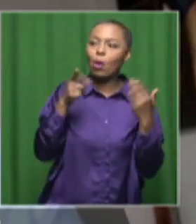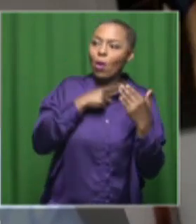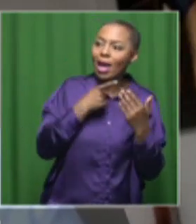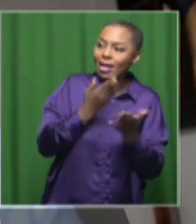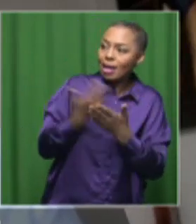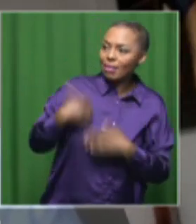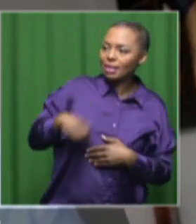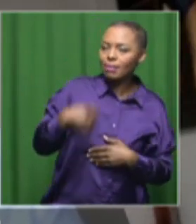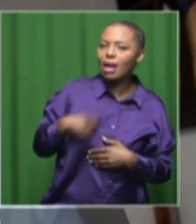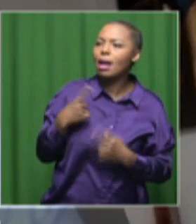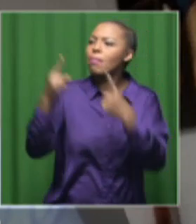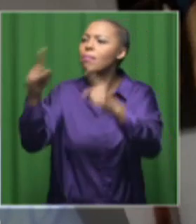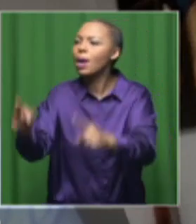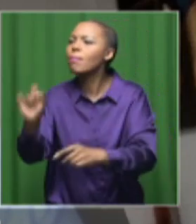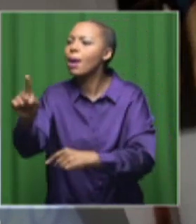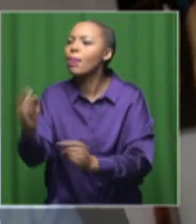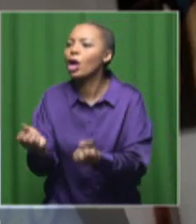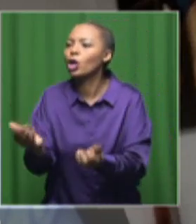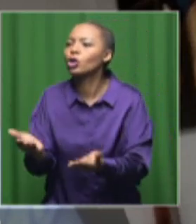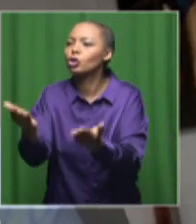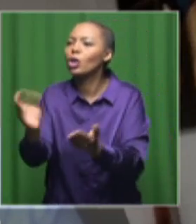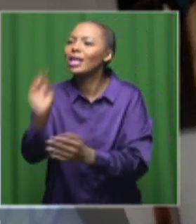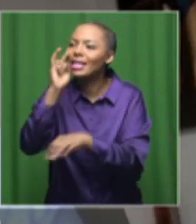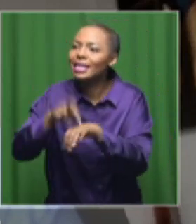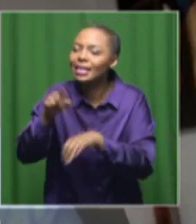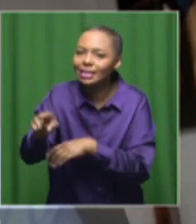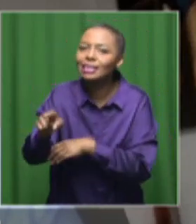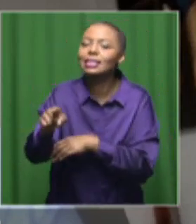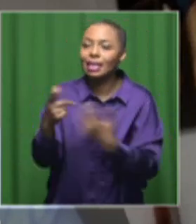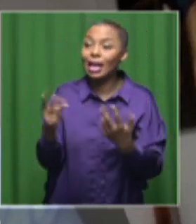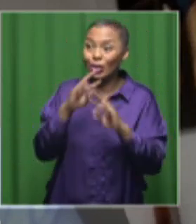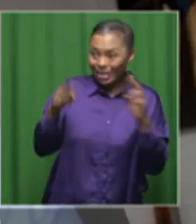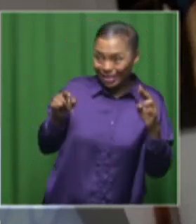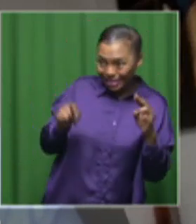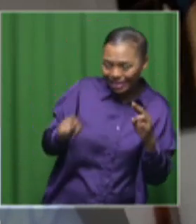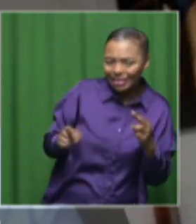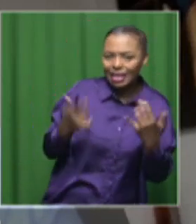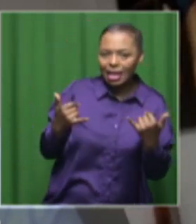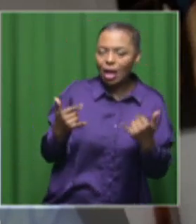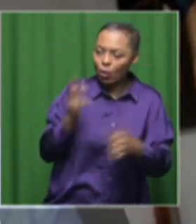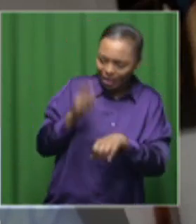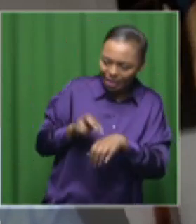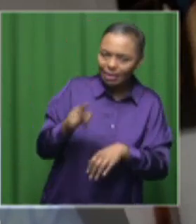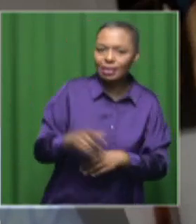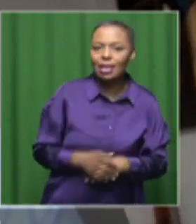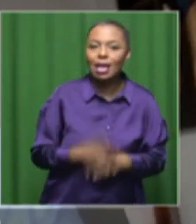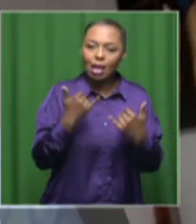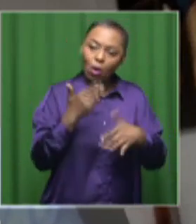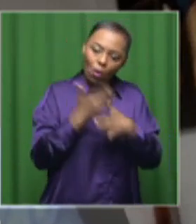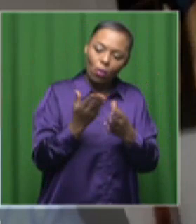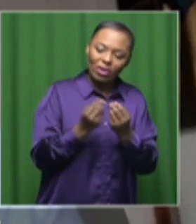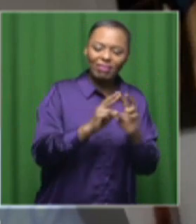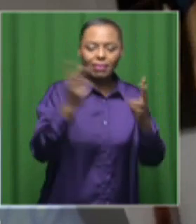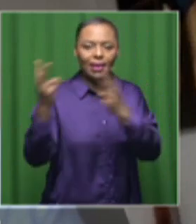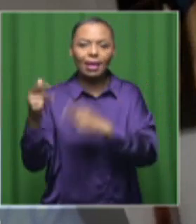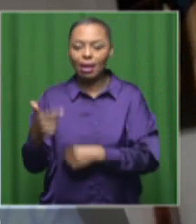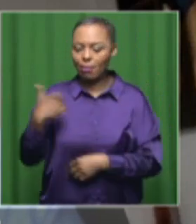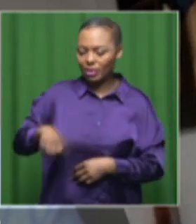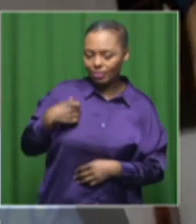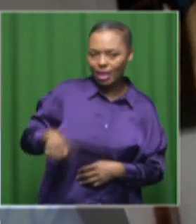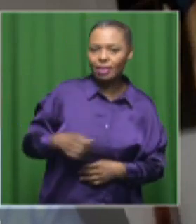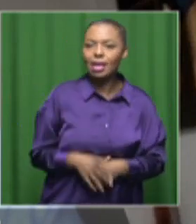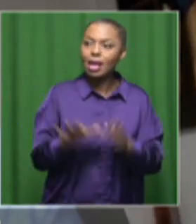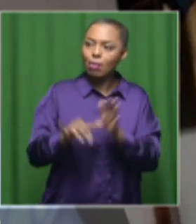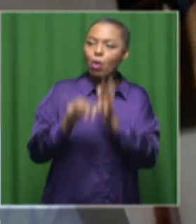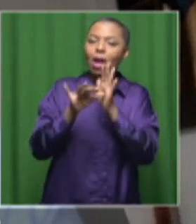particular area. Currently, I'm working a lot in the Breda Valley with the Breda Valley municipality, and key there was how to